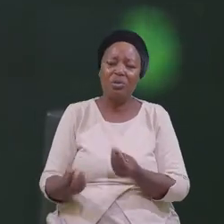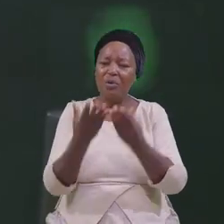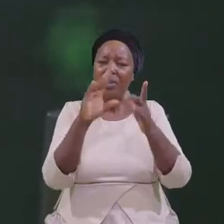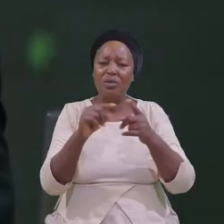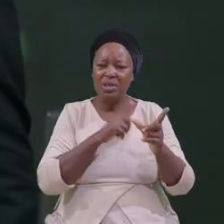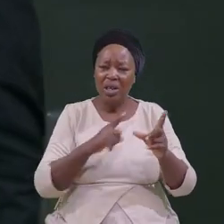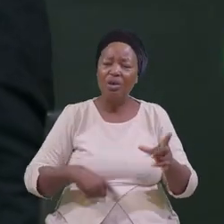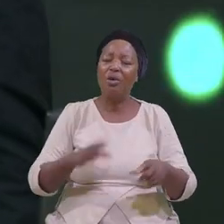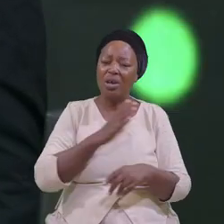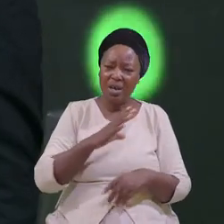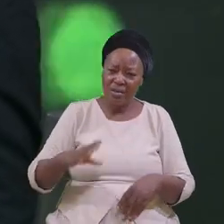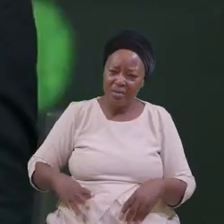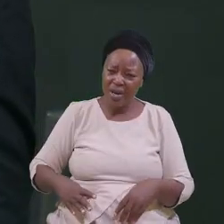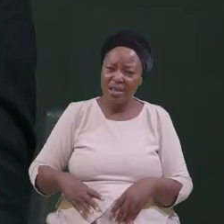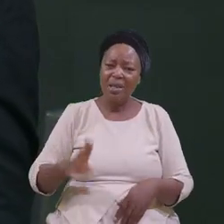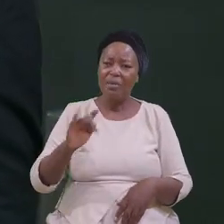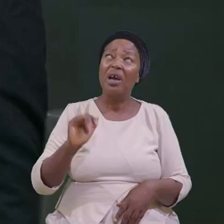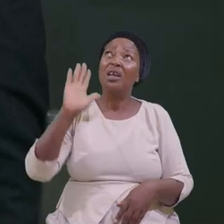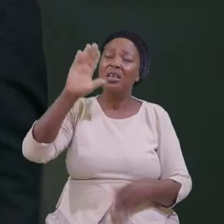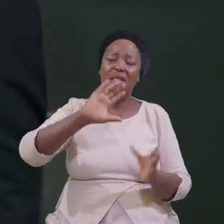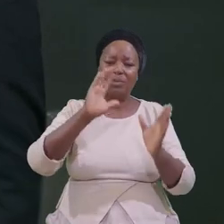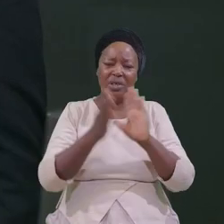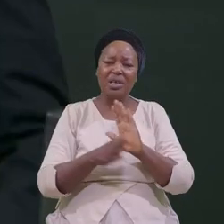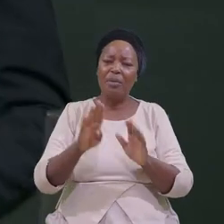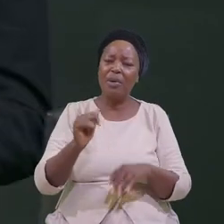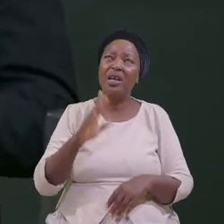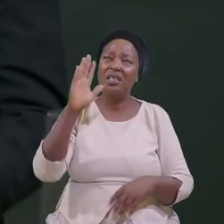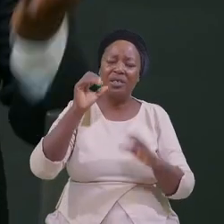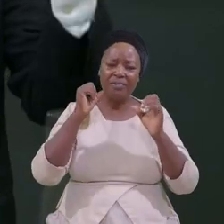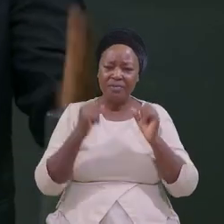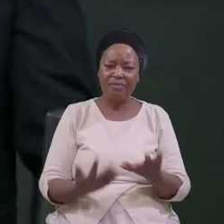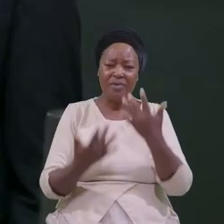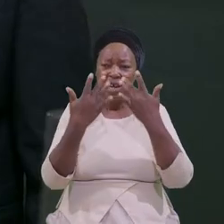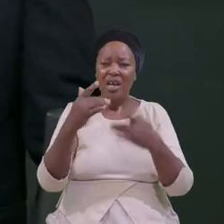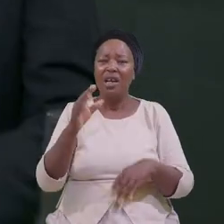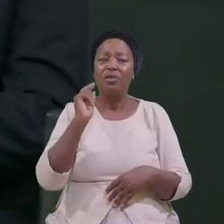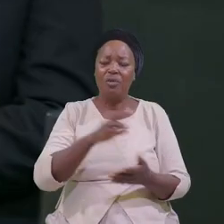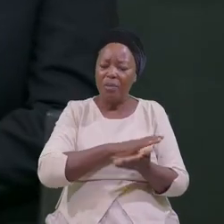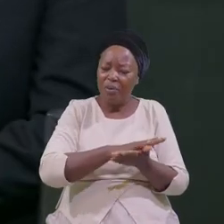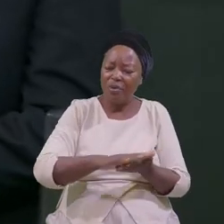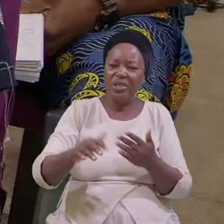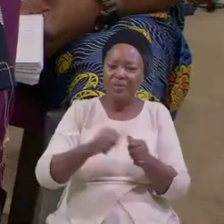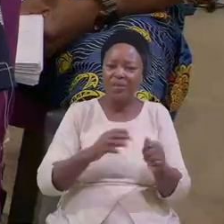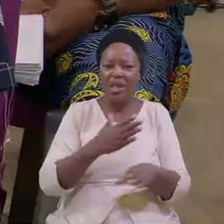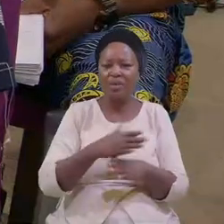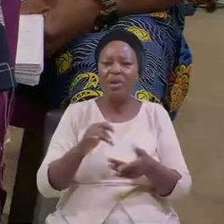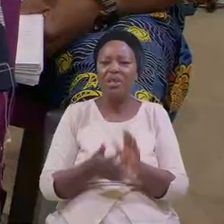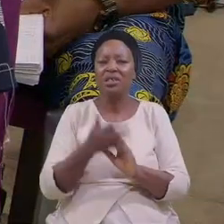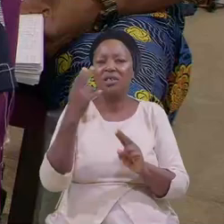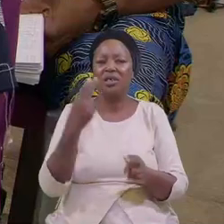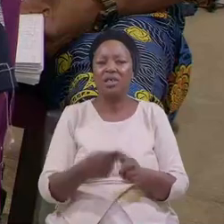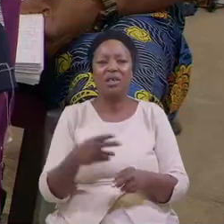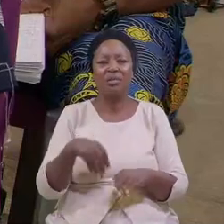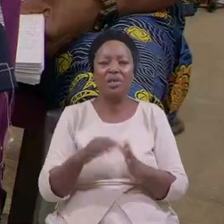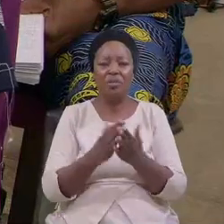Lord, Christ, by his presence, and Christ by his fire, he'll purge everything away in Jesus' name.